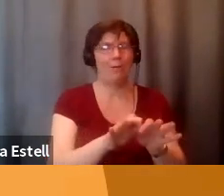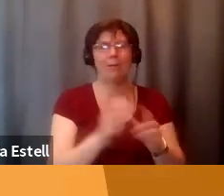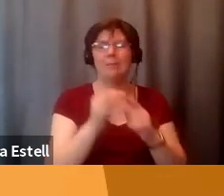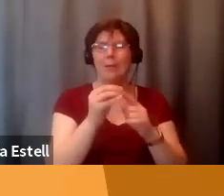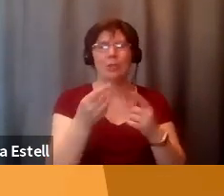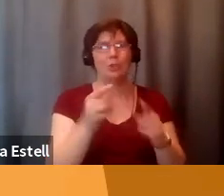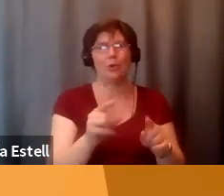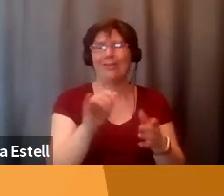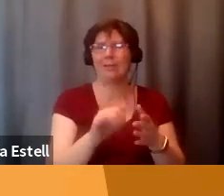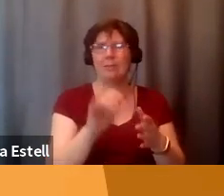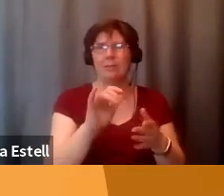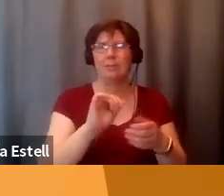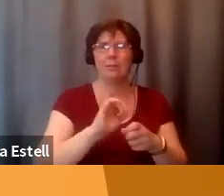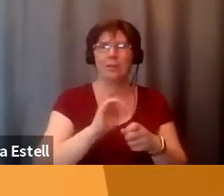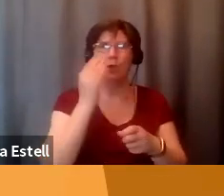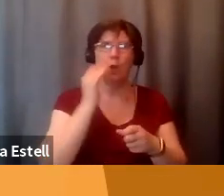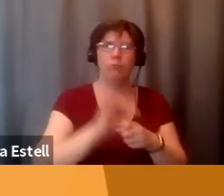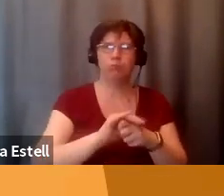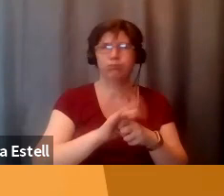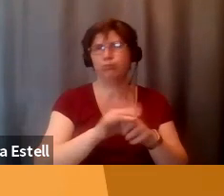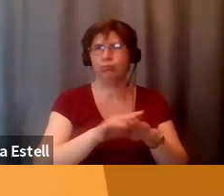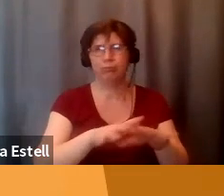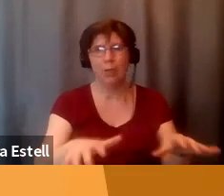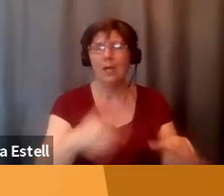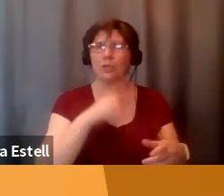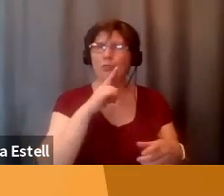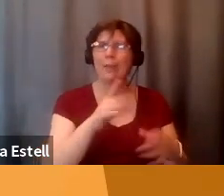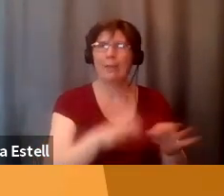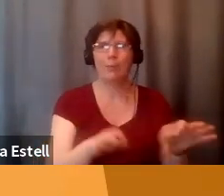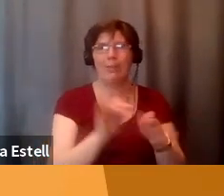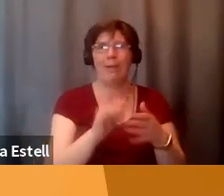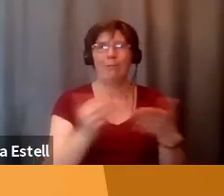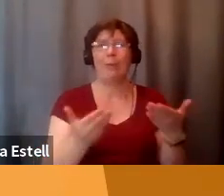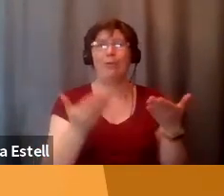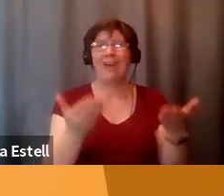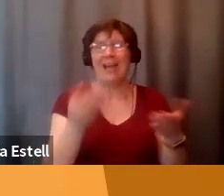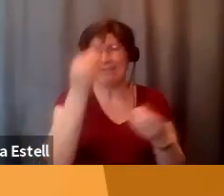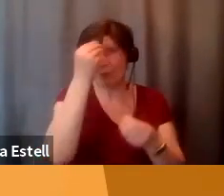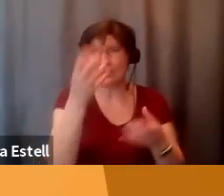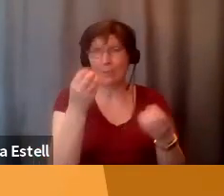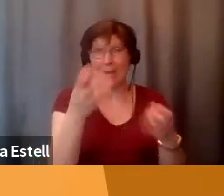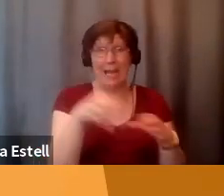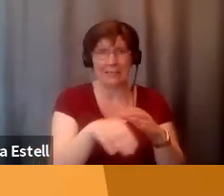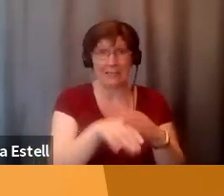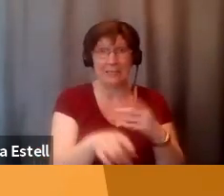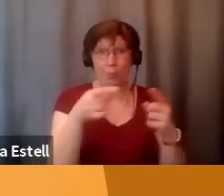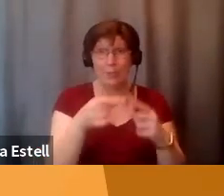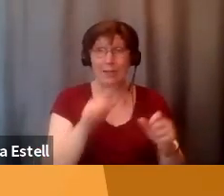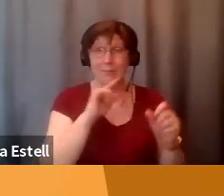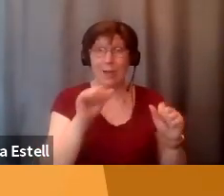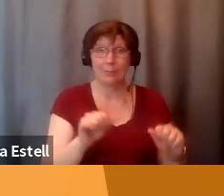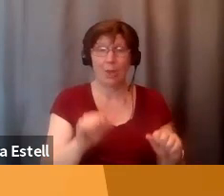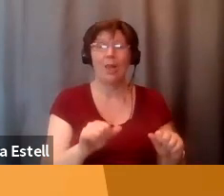this pandemic, it's really imperative that we provide information in as many access points as possible. So thank you